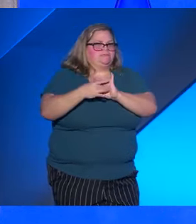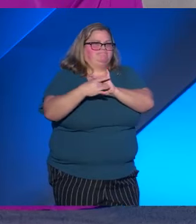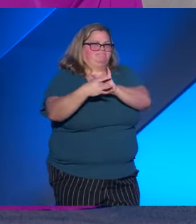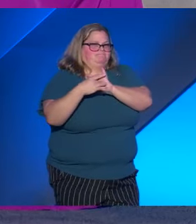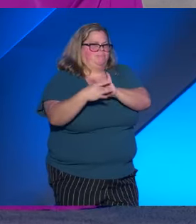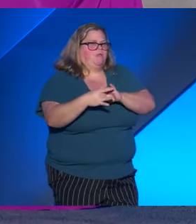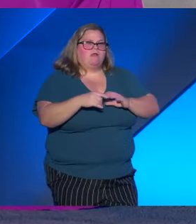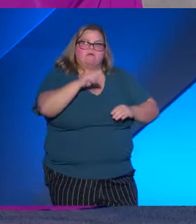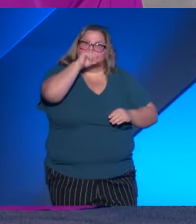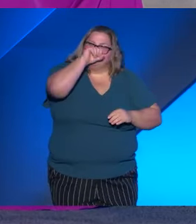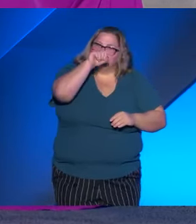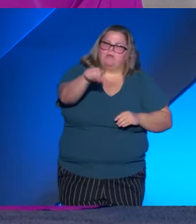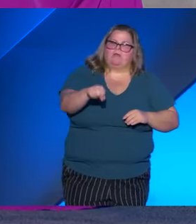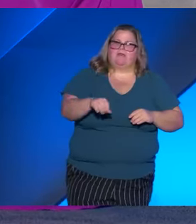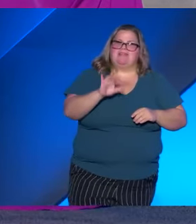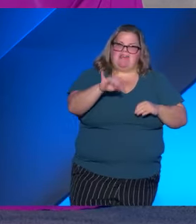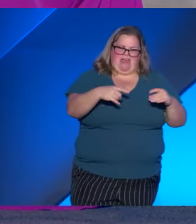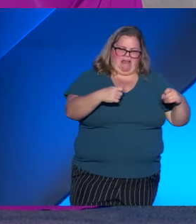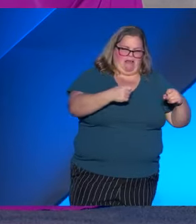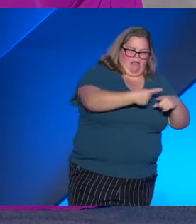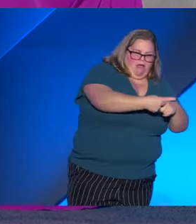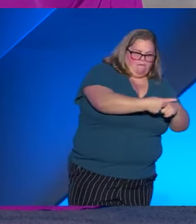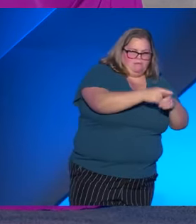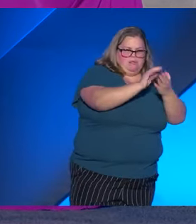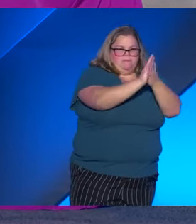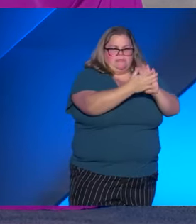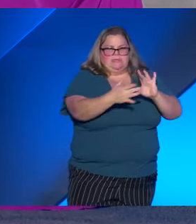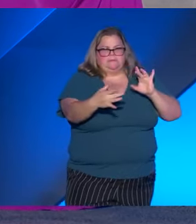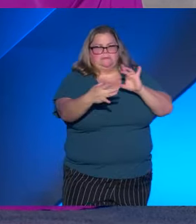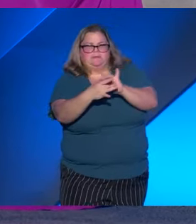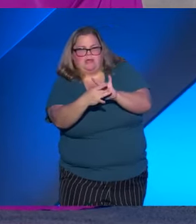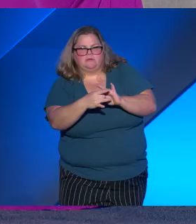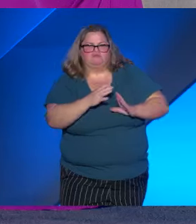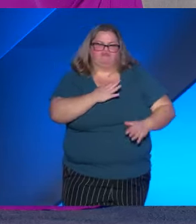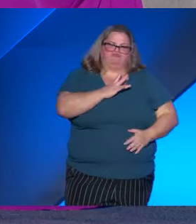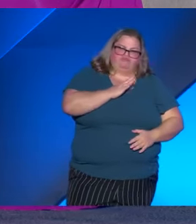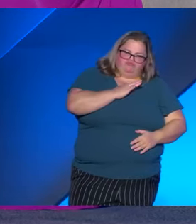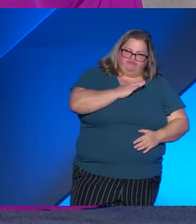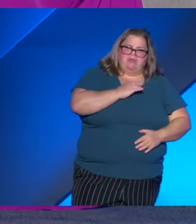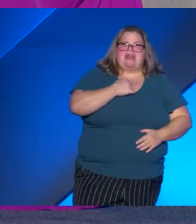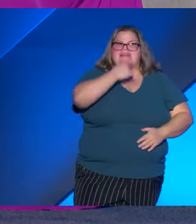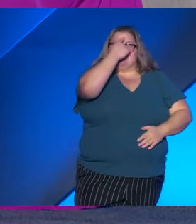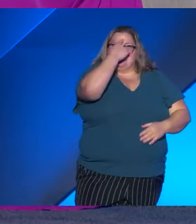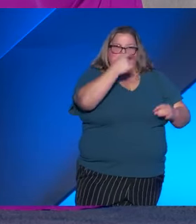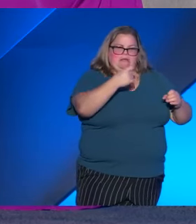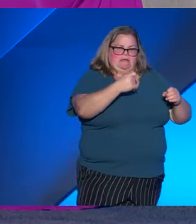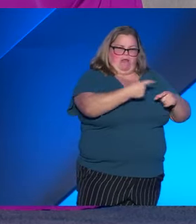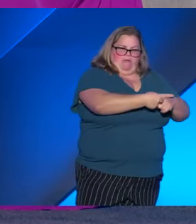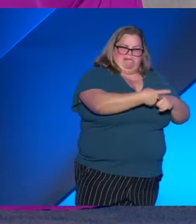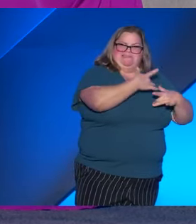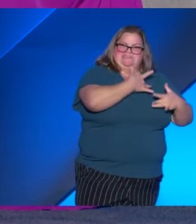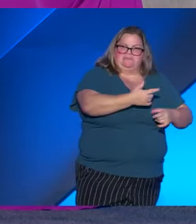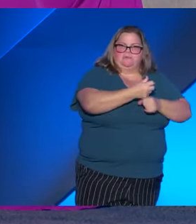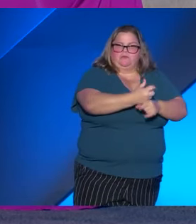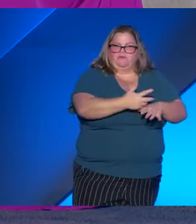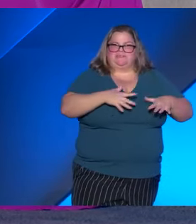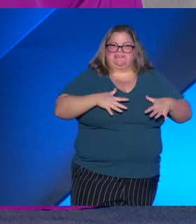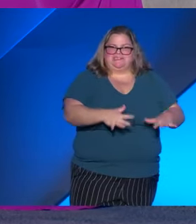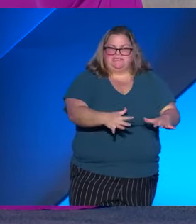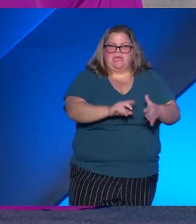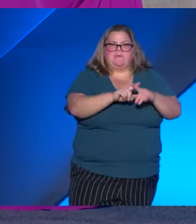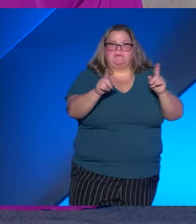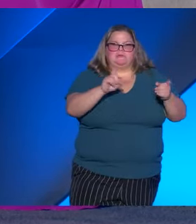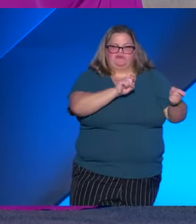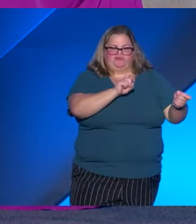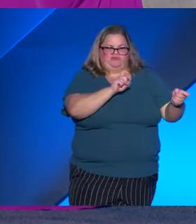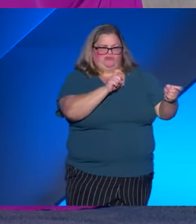I love that, turning conflict into connection. I think conflict creates anxiety, but when you kind of reframe